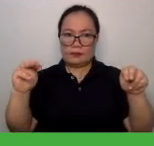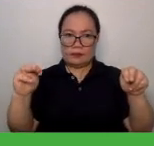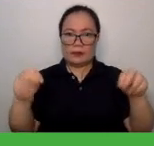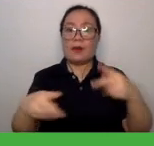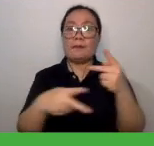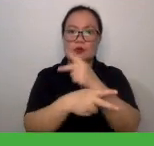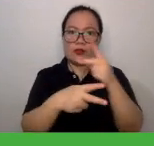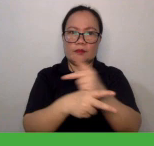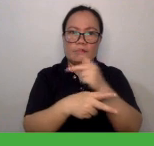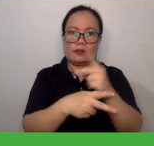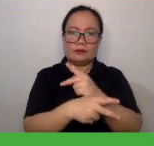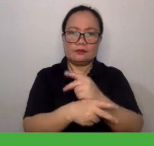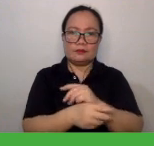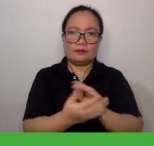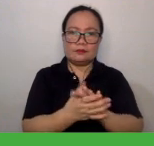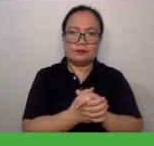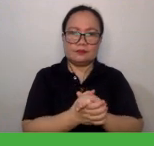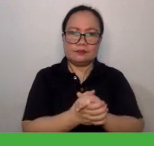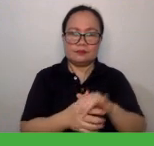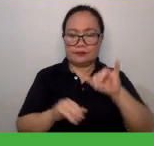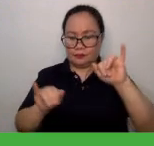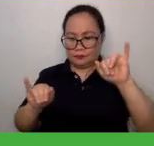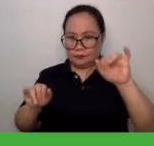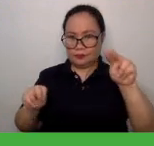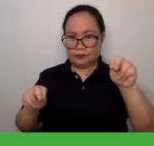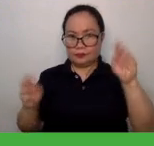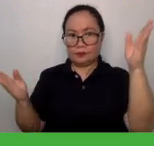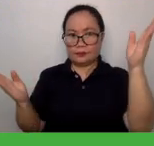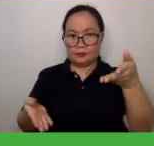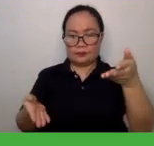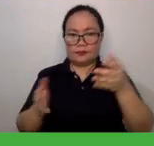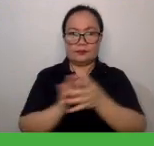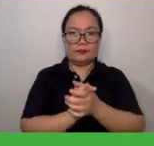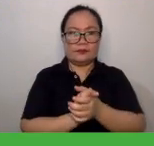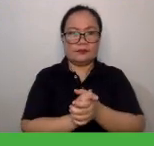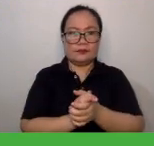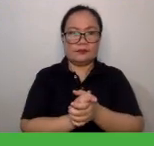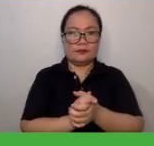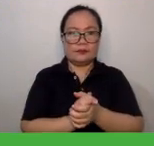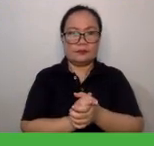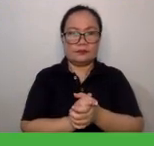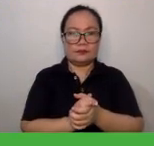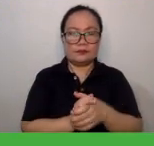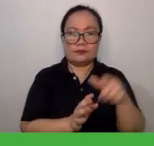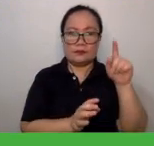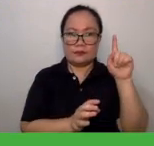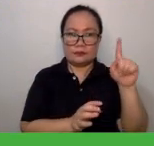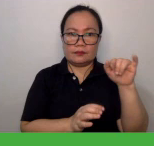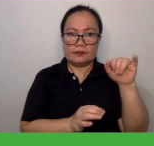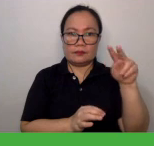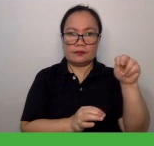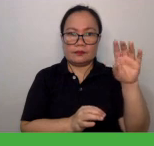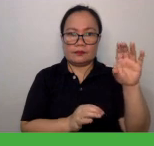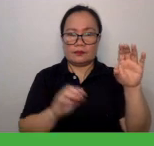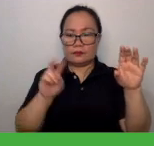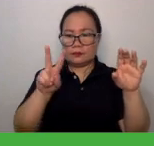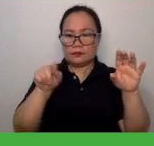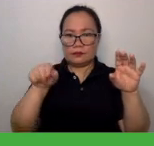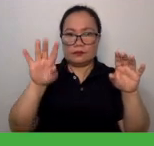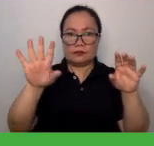kung ano yung unit mo dito, ganun din po sa denominator. So, we can cancel. And then, for every 1 inch, that